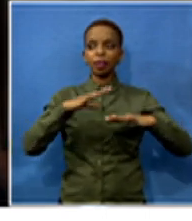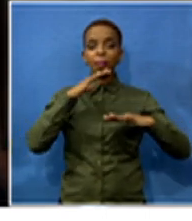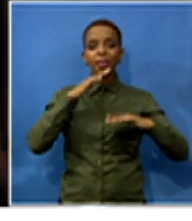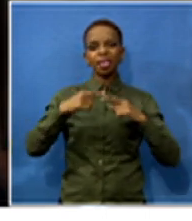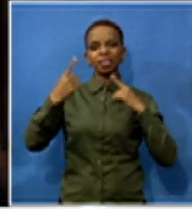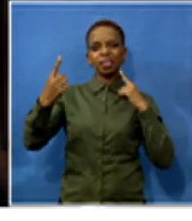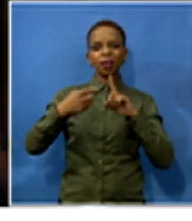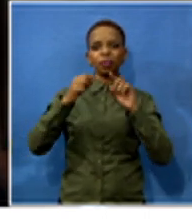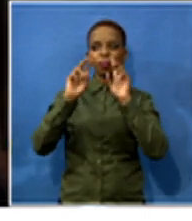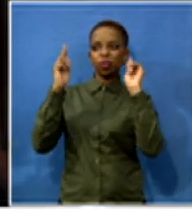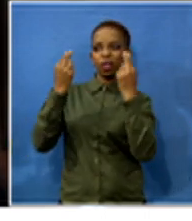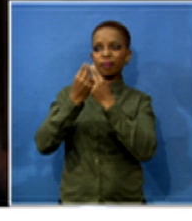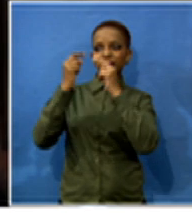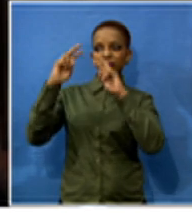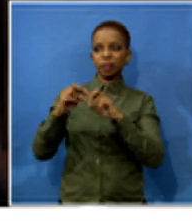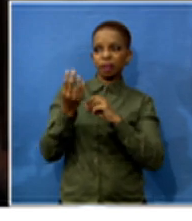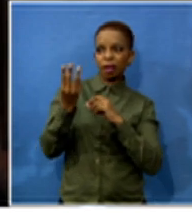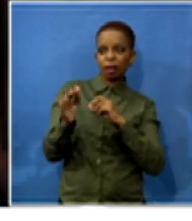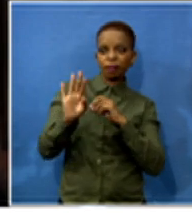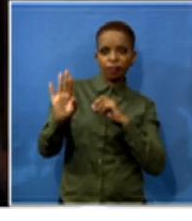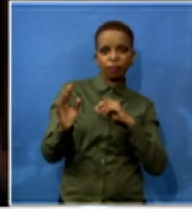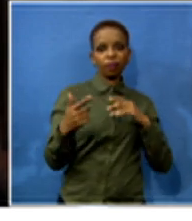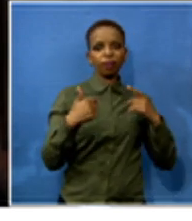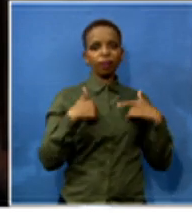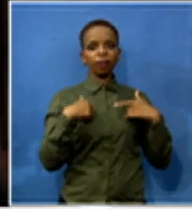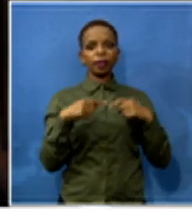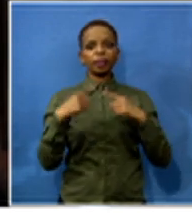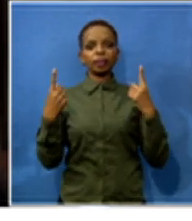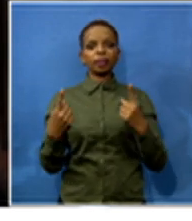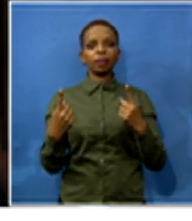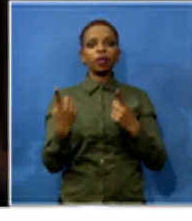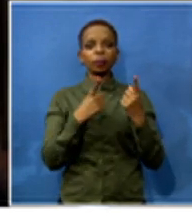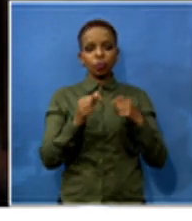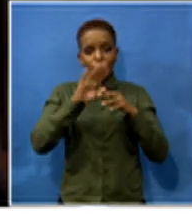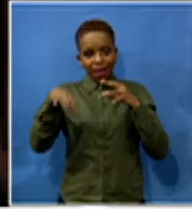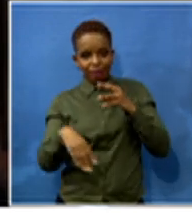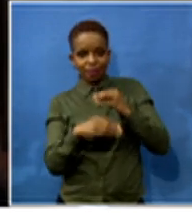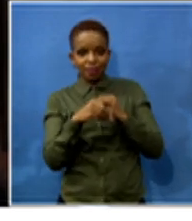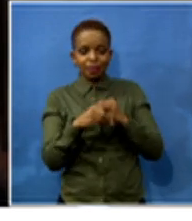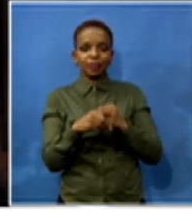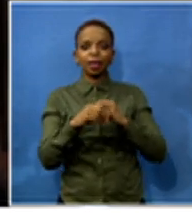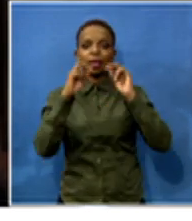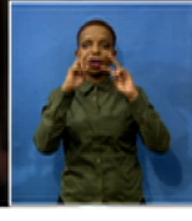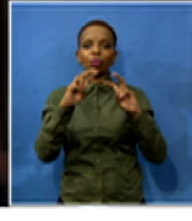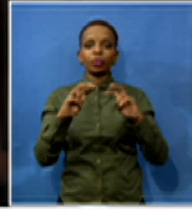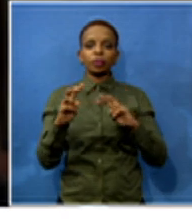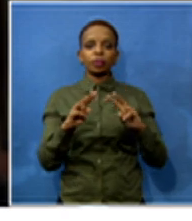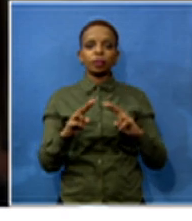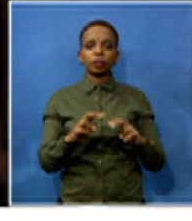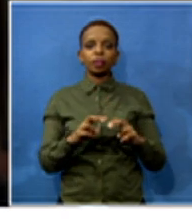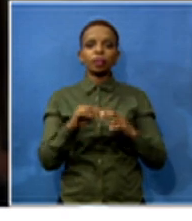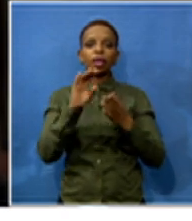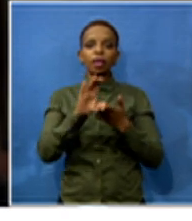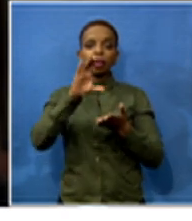research institutes that are involved in these sites do additional research funded by a variety of research